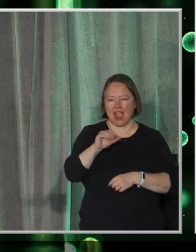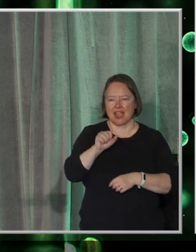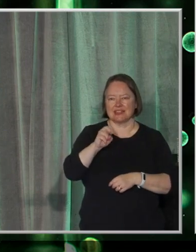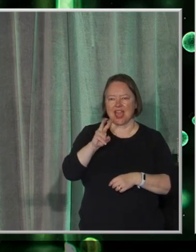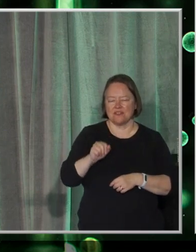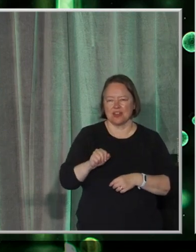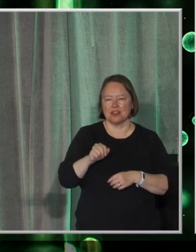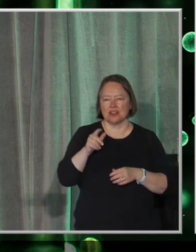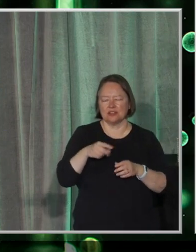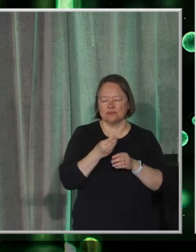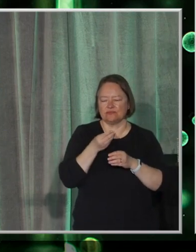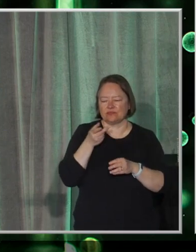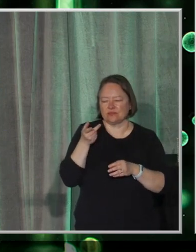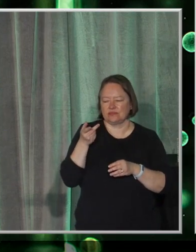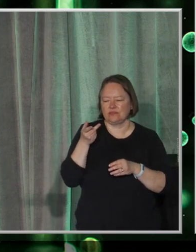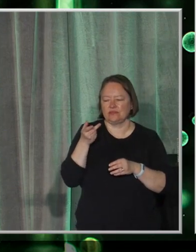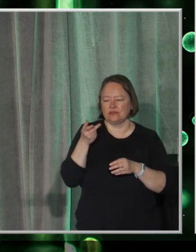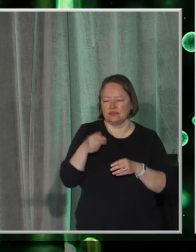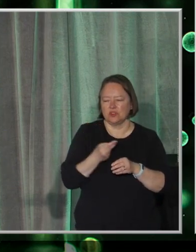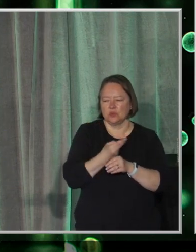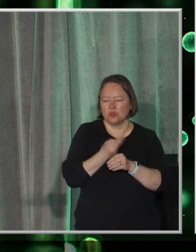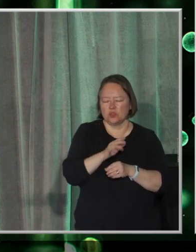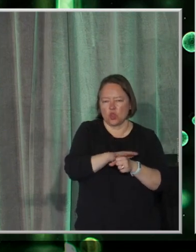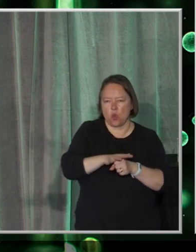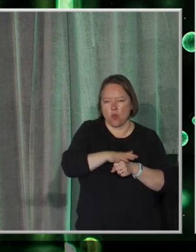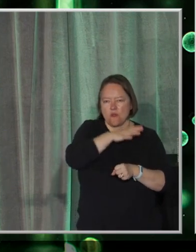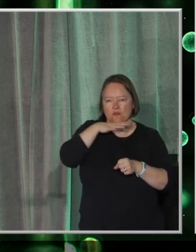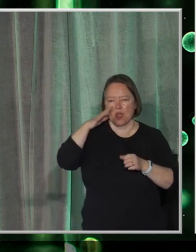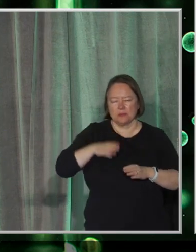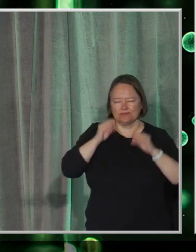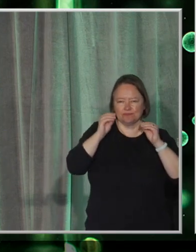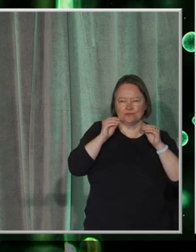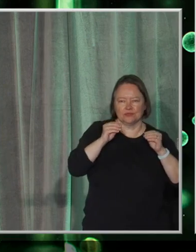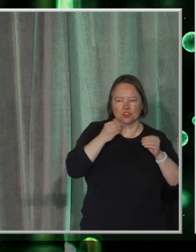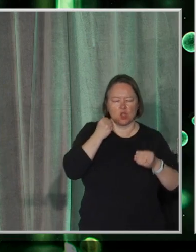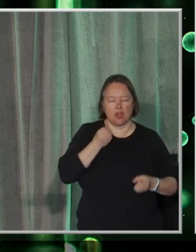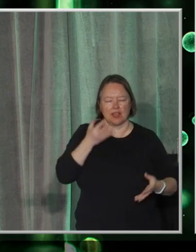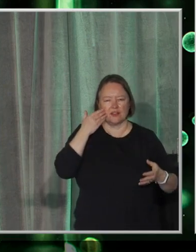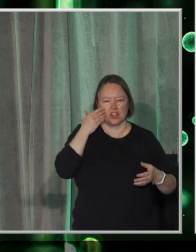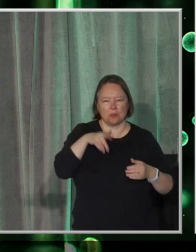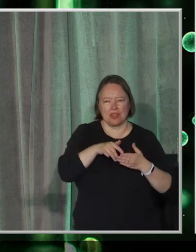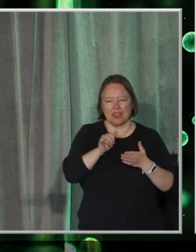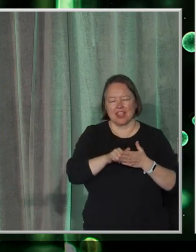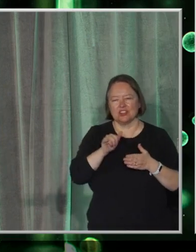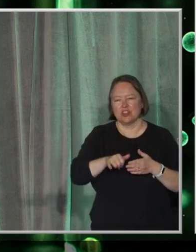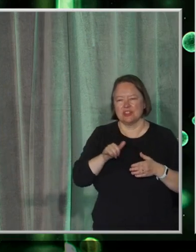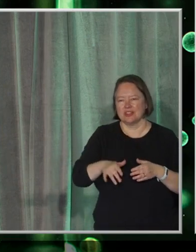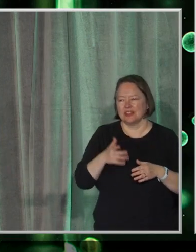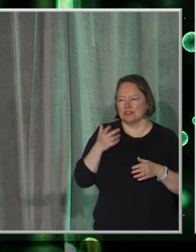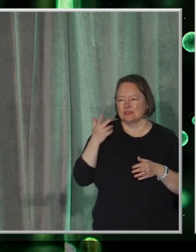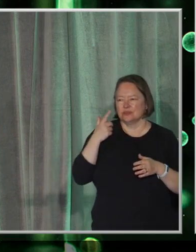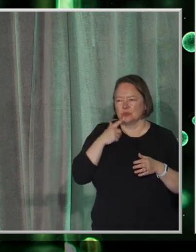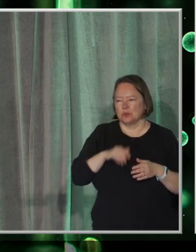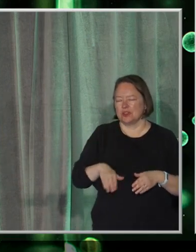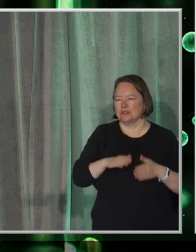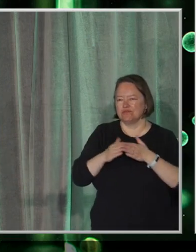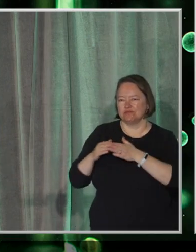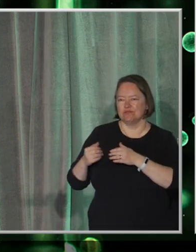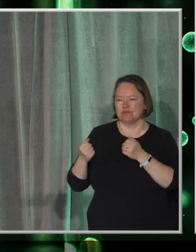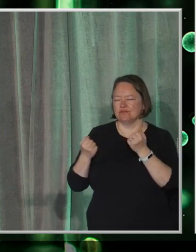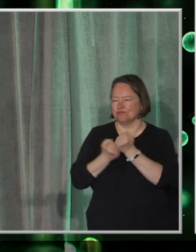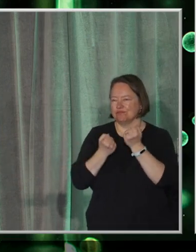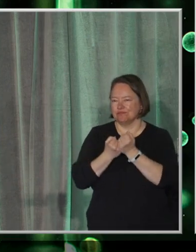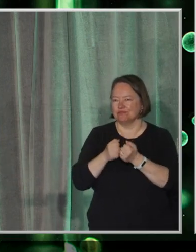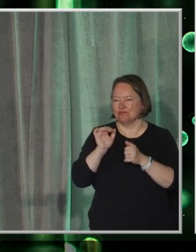we'll be doing that social impacts to those local farmers who don't have much knowledge on that. So yeah, that's the social impact that we'll be providing to the